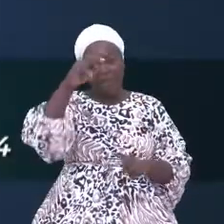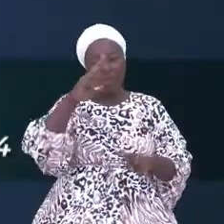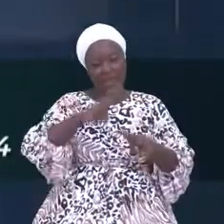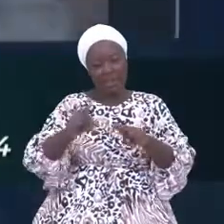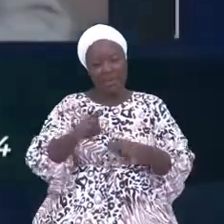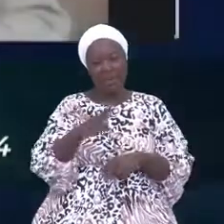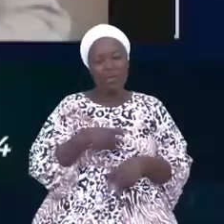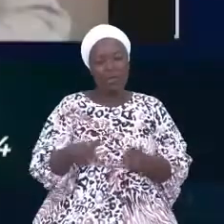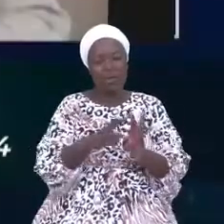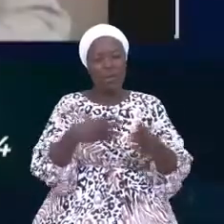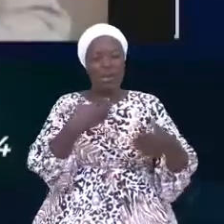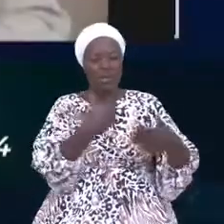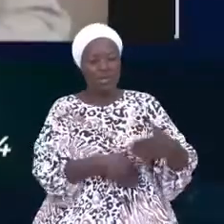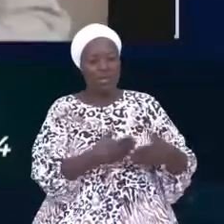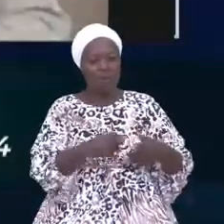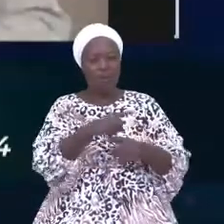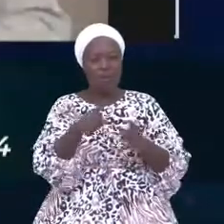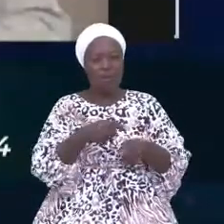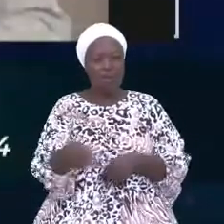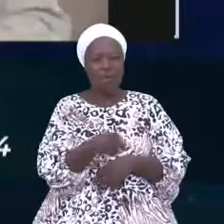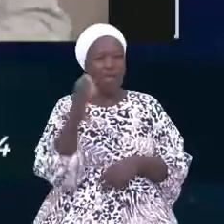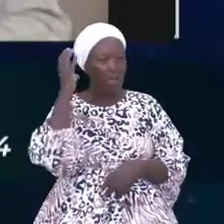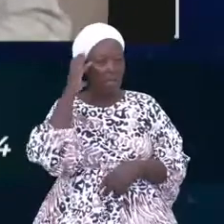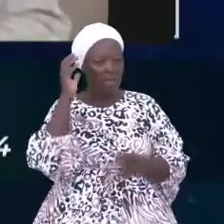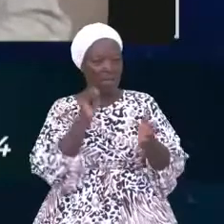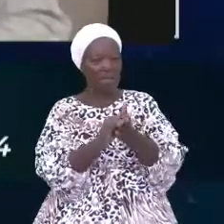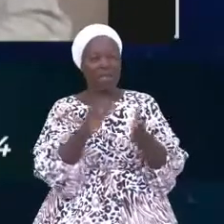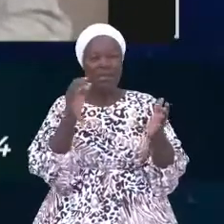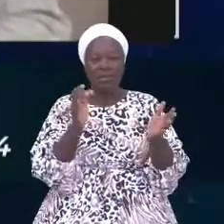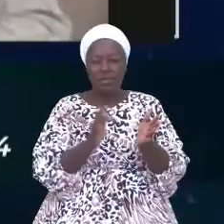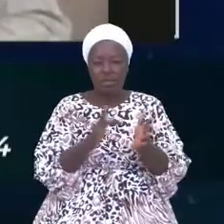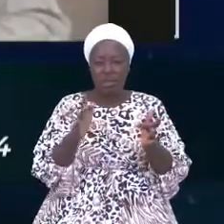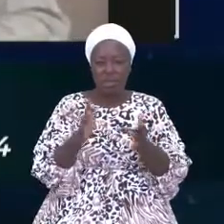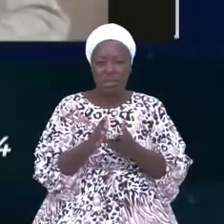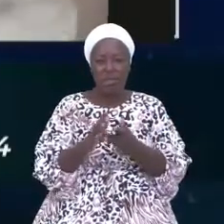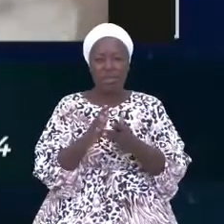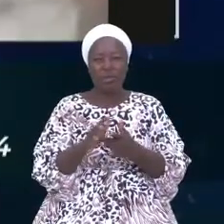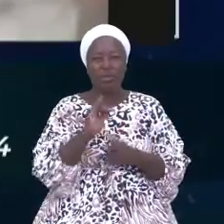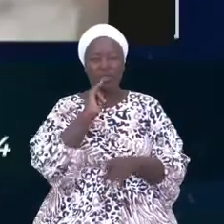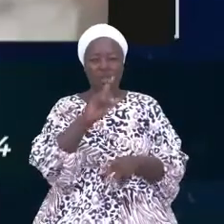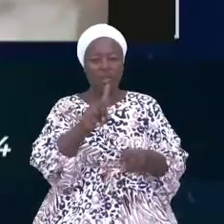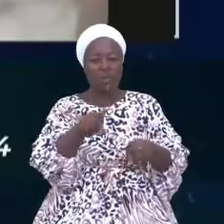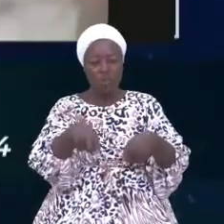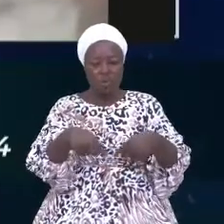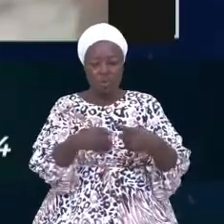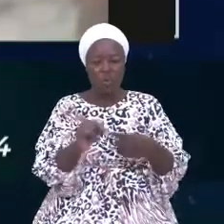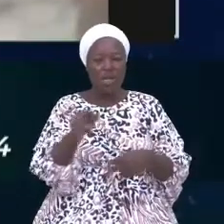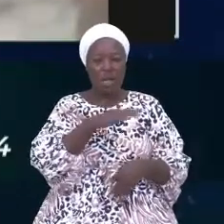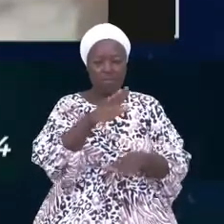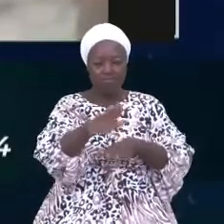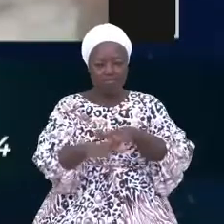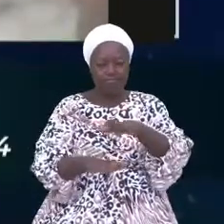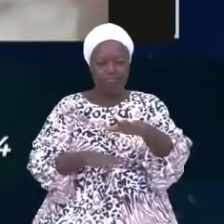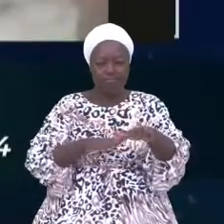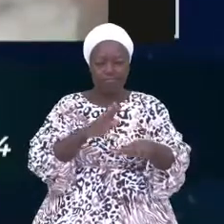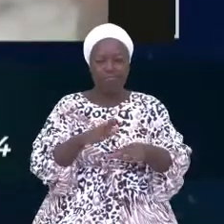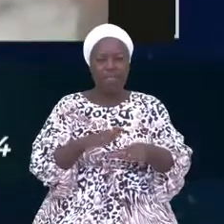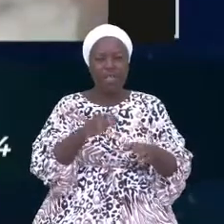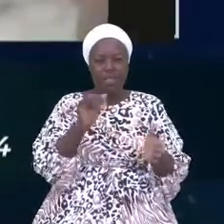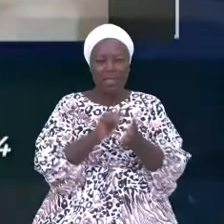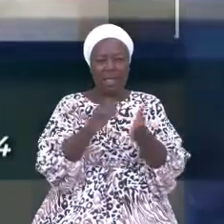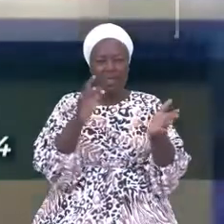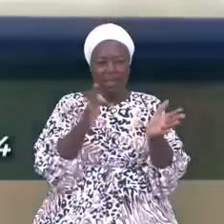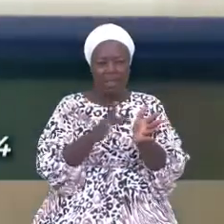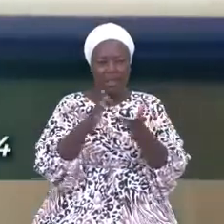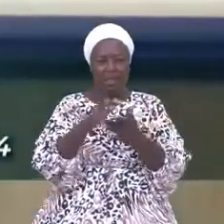wayside, when they heard that Jesus passed by." That Jesus passed